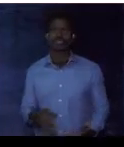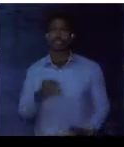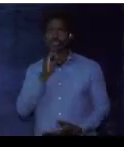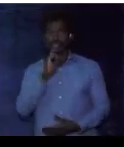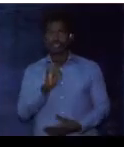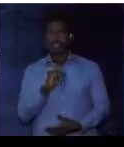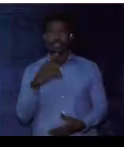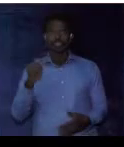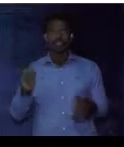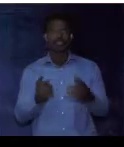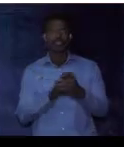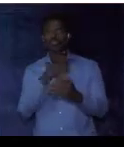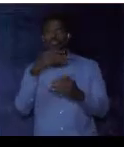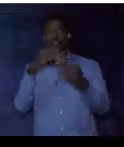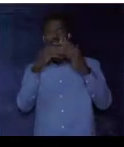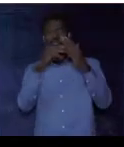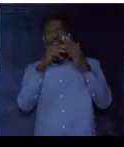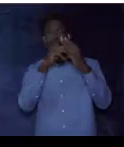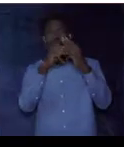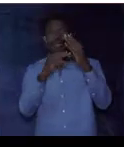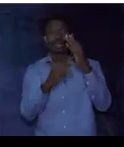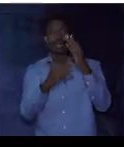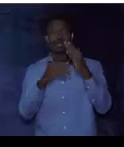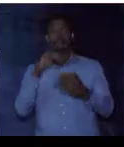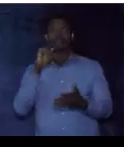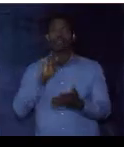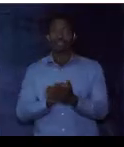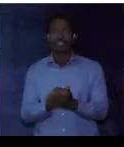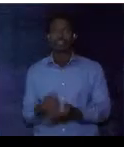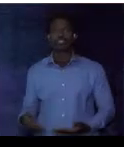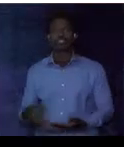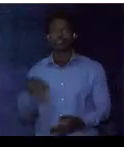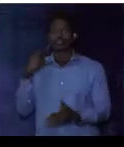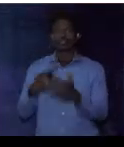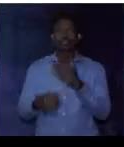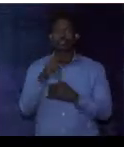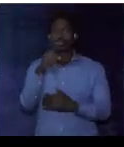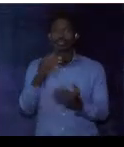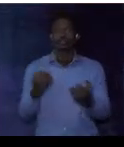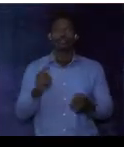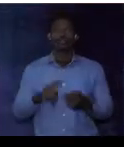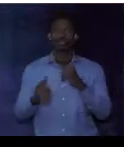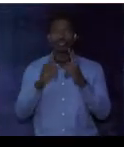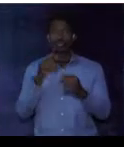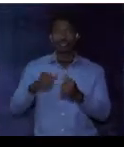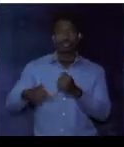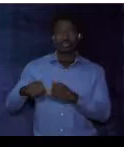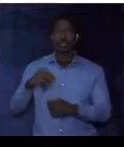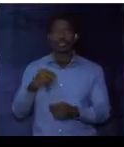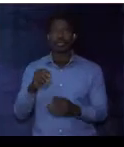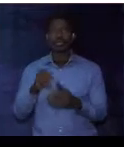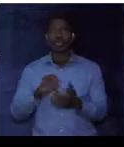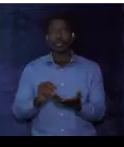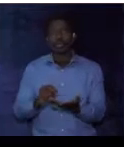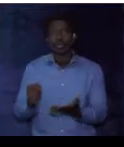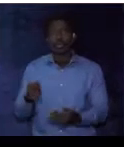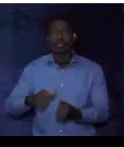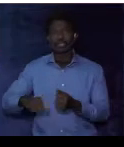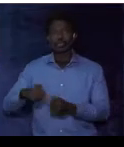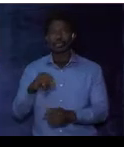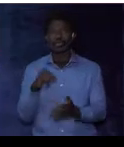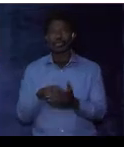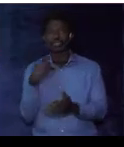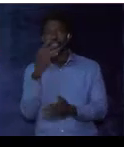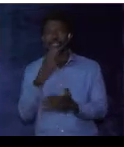The introduction is the first paragraph that introduces what you want to talk about or what you want to